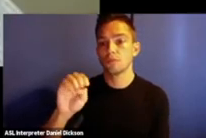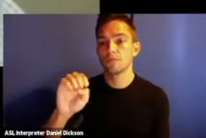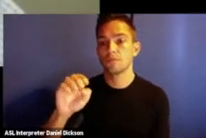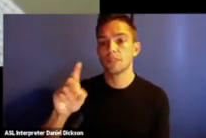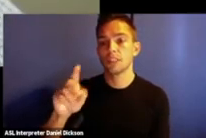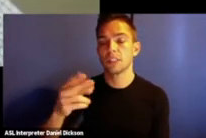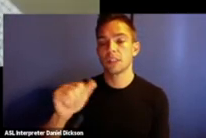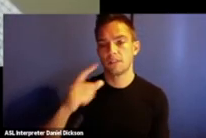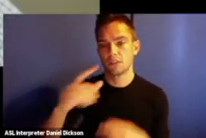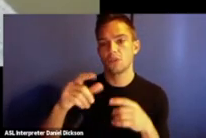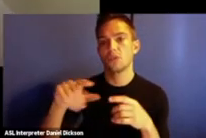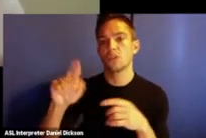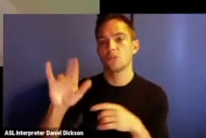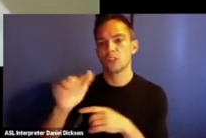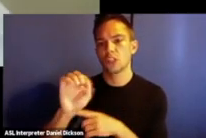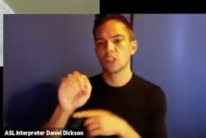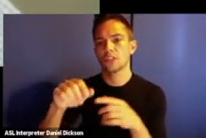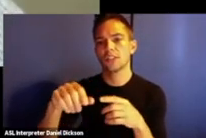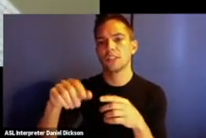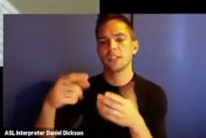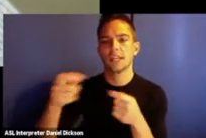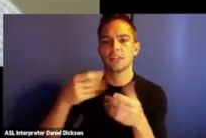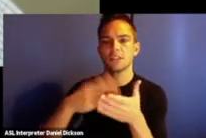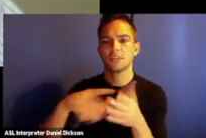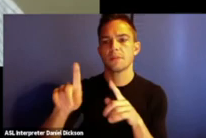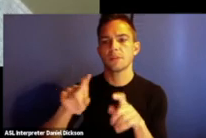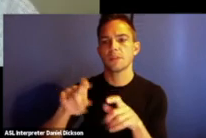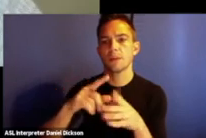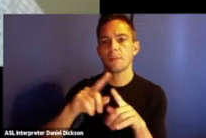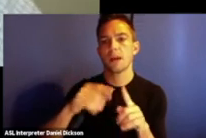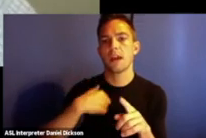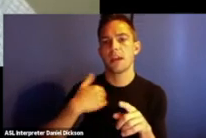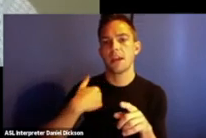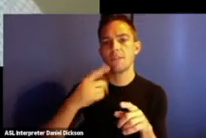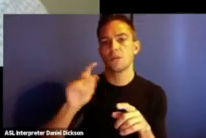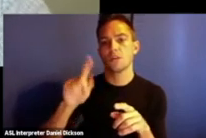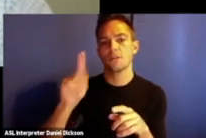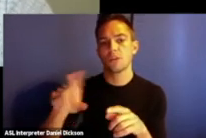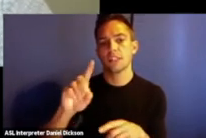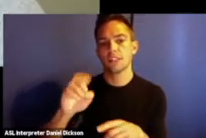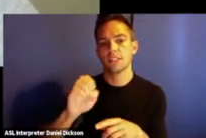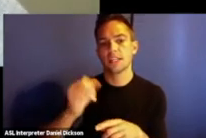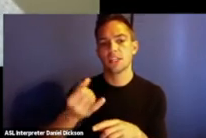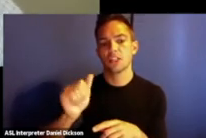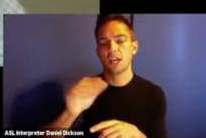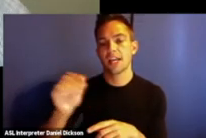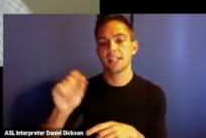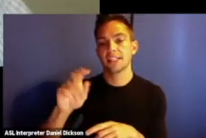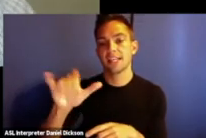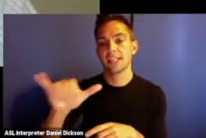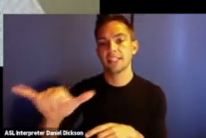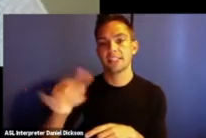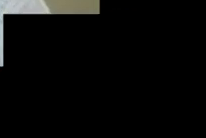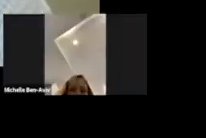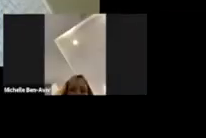remainder to triage and to stick handle some of the questions. But my question for Deja and Stacey here, maybe